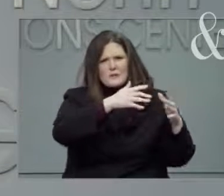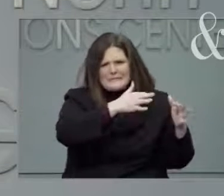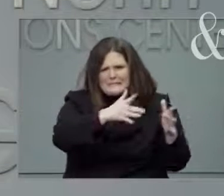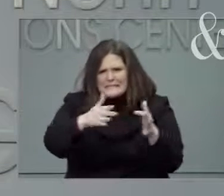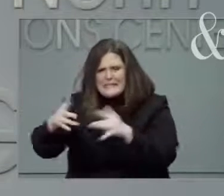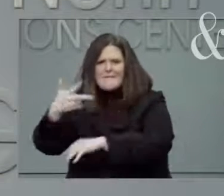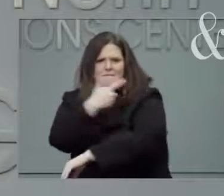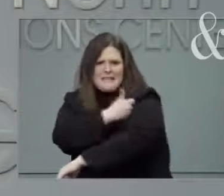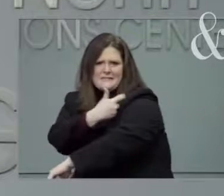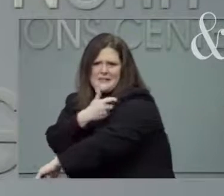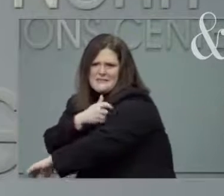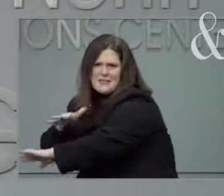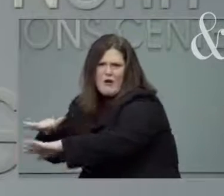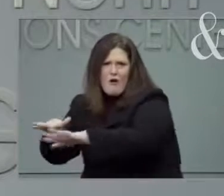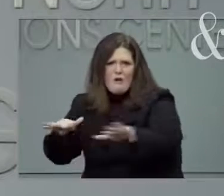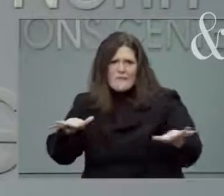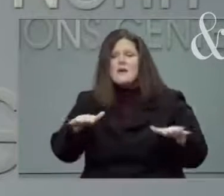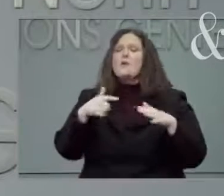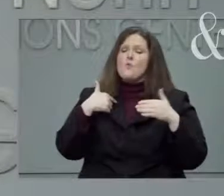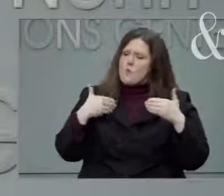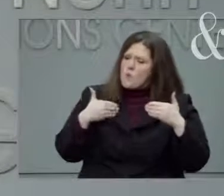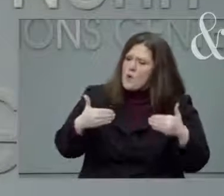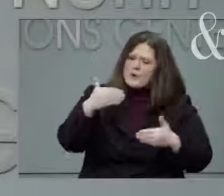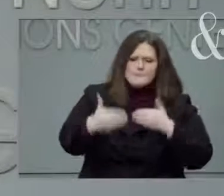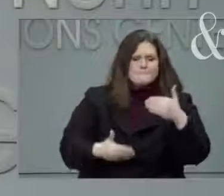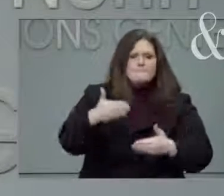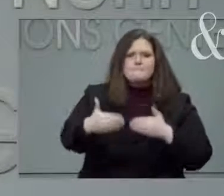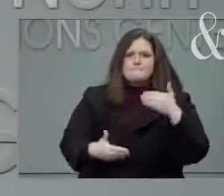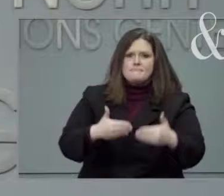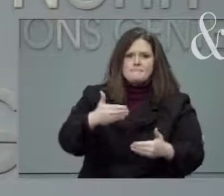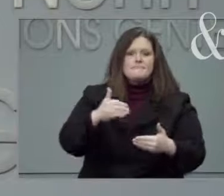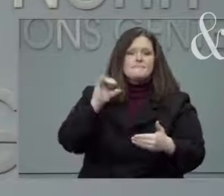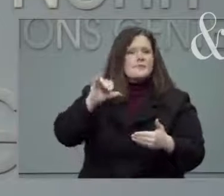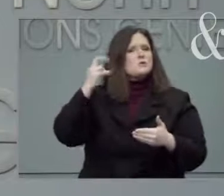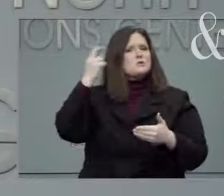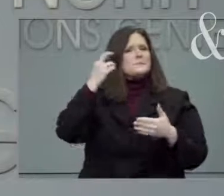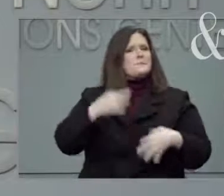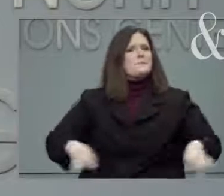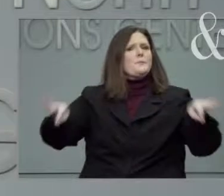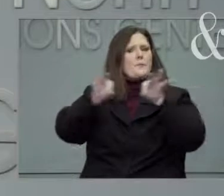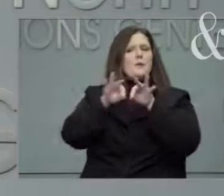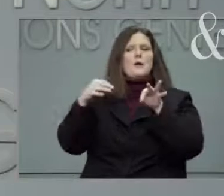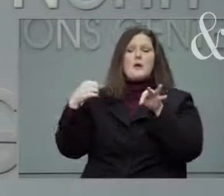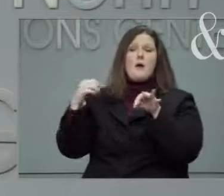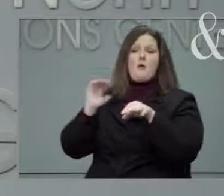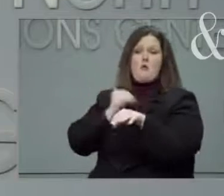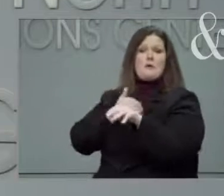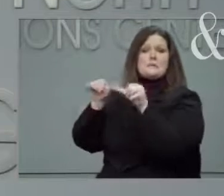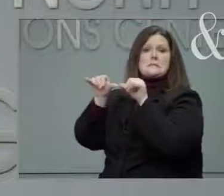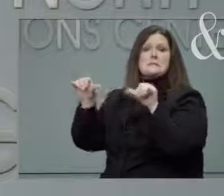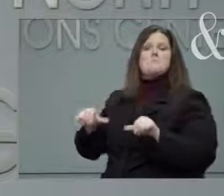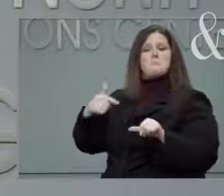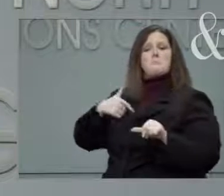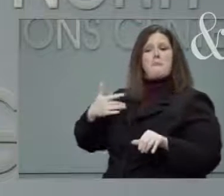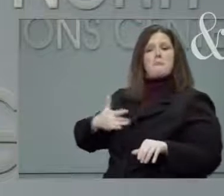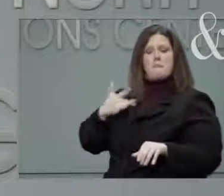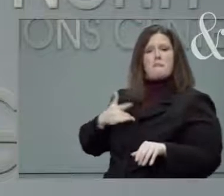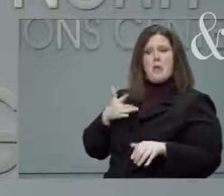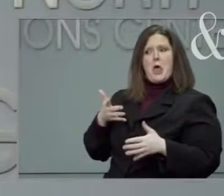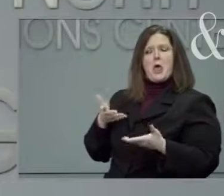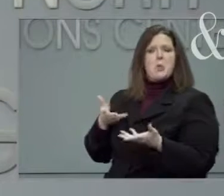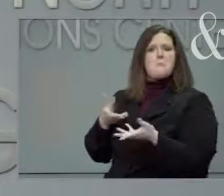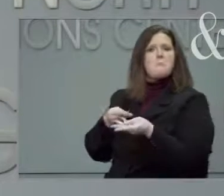for supply, while we have set up, I think, an efficient system to get this out as